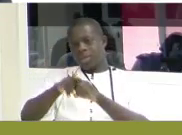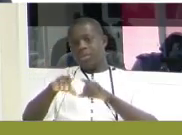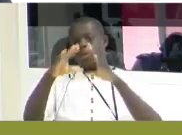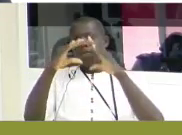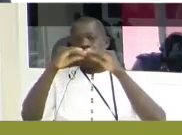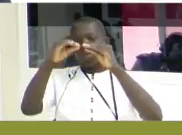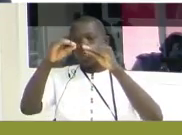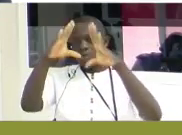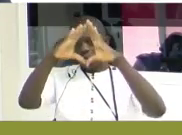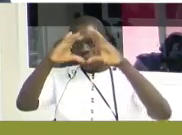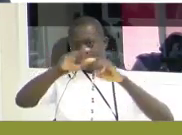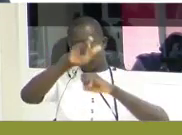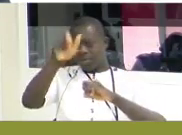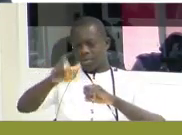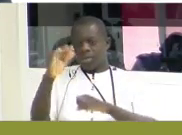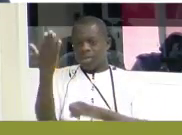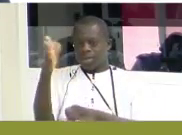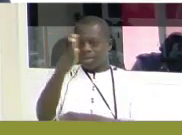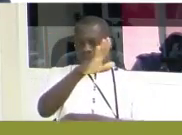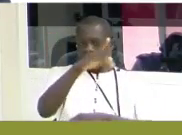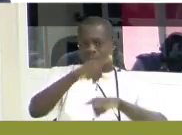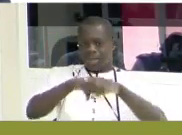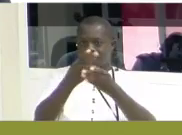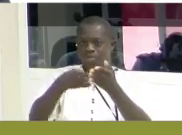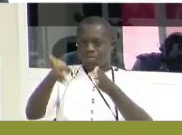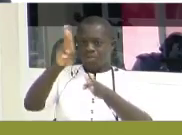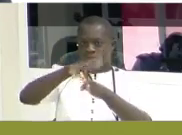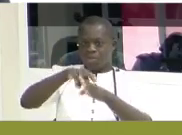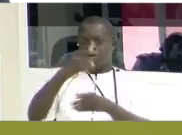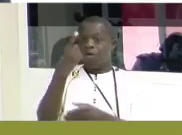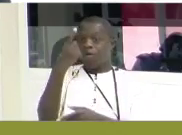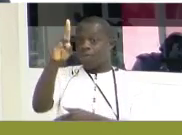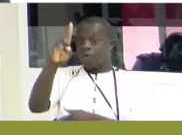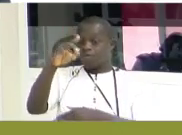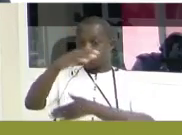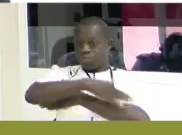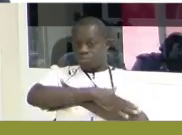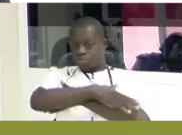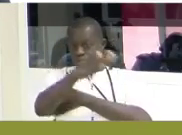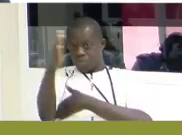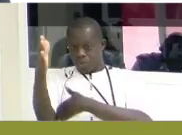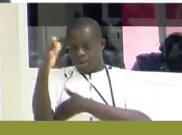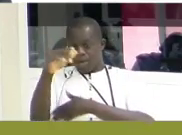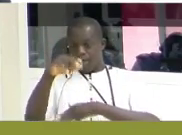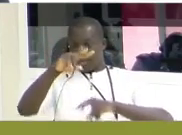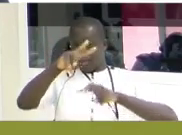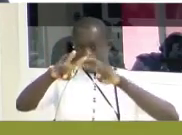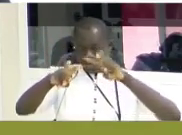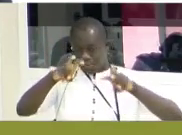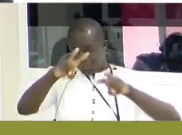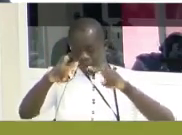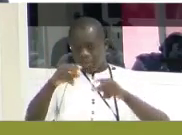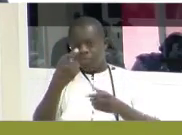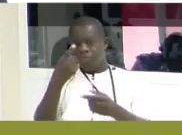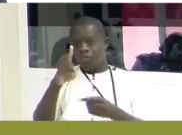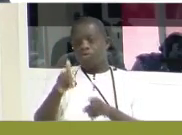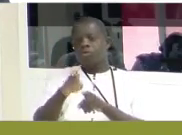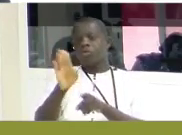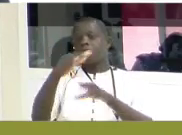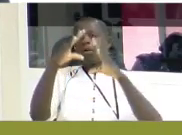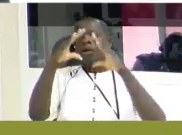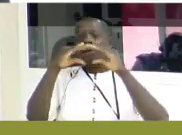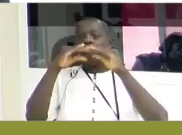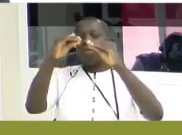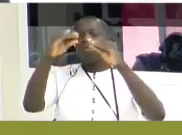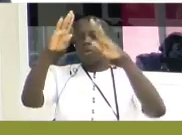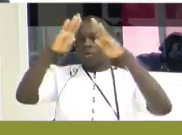there is coverage and you are invited, they will clear you as usual at the gate, then you go to the press office. Or there is a waiting, if it is a